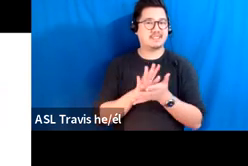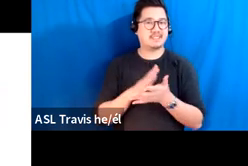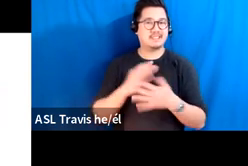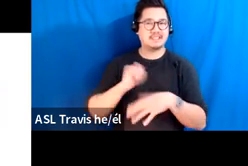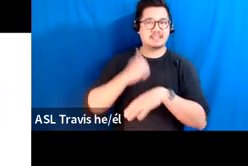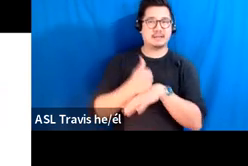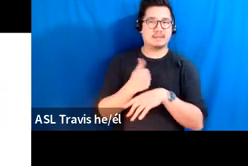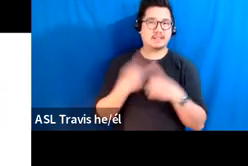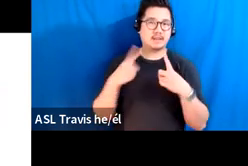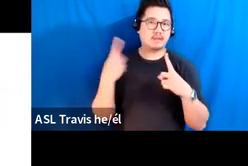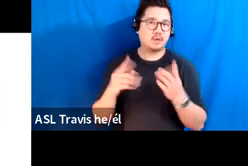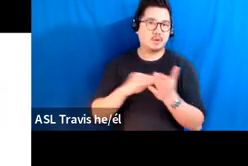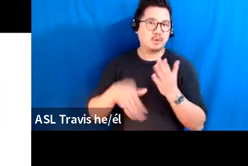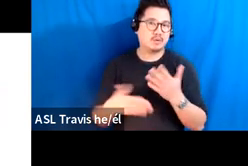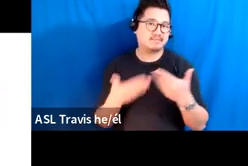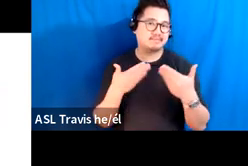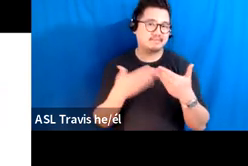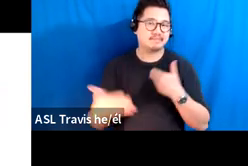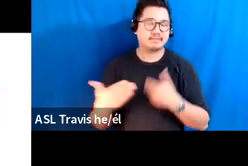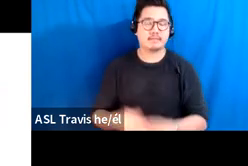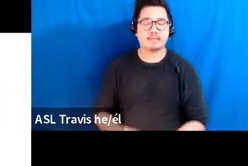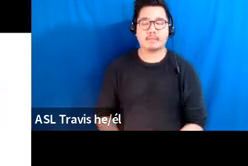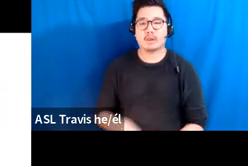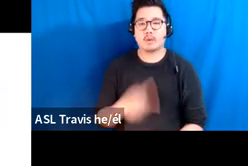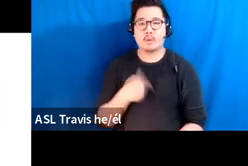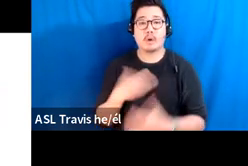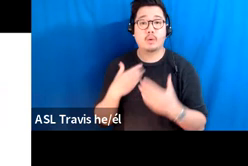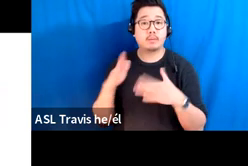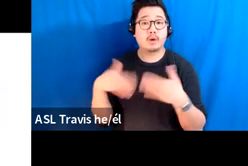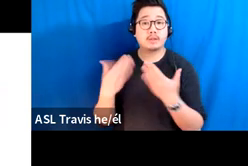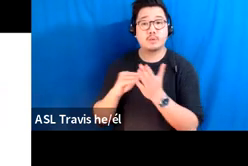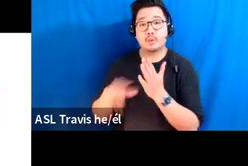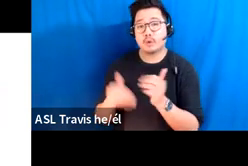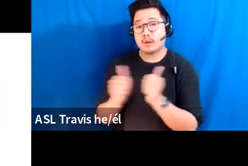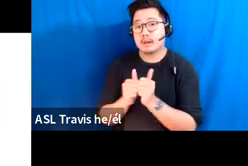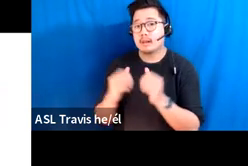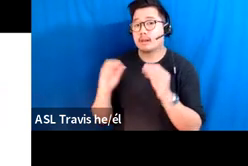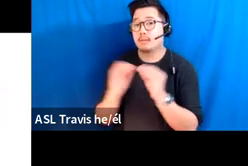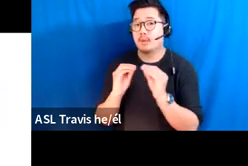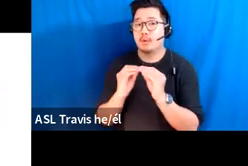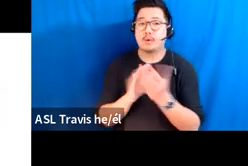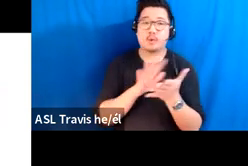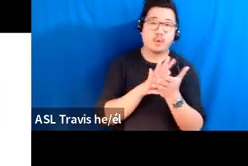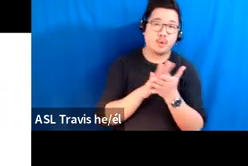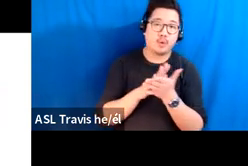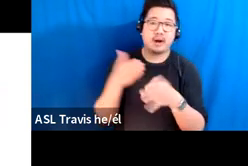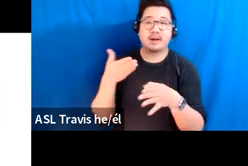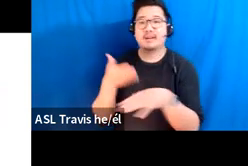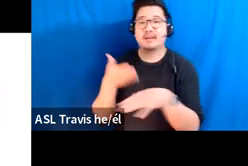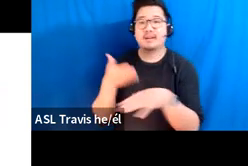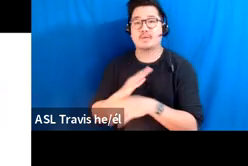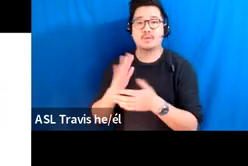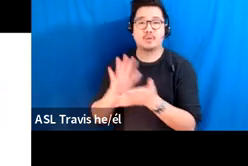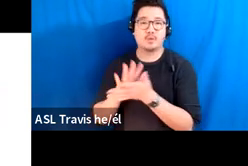experience and beyond we want to provide our students with more co-curricular and athletic opportunities which you heard dr